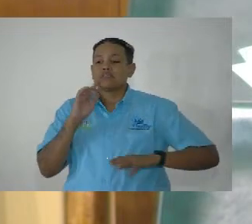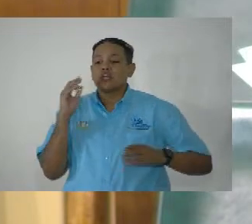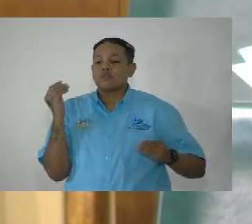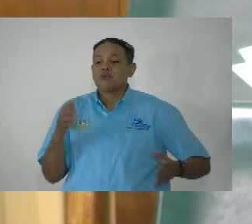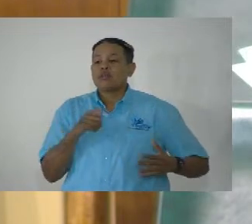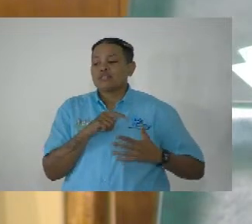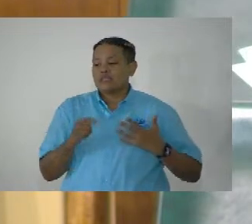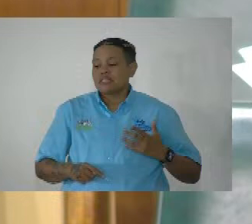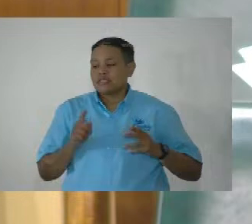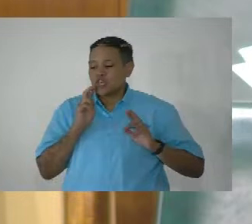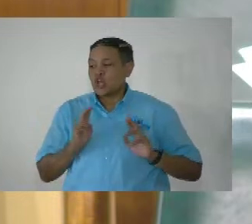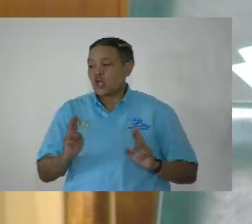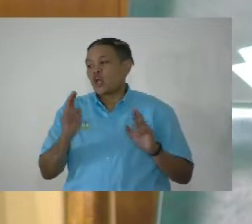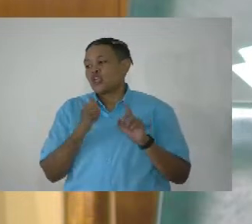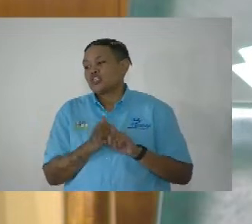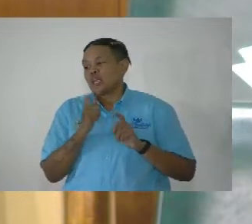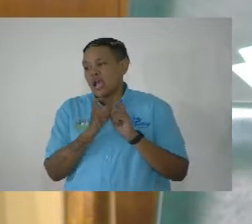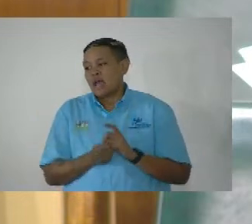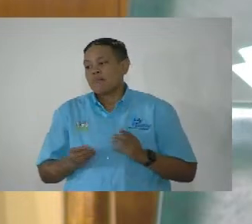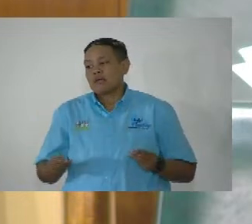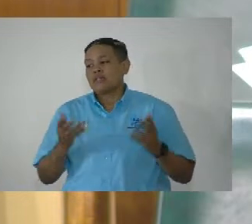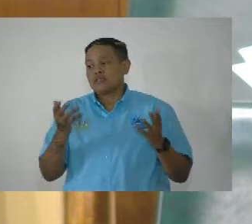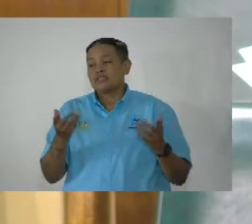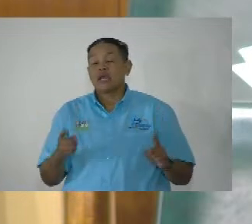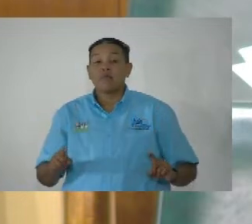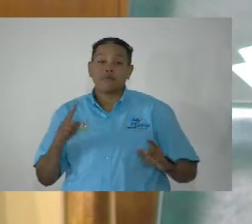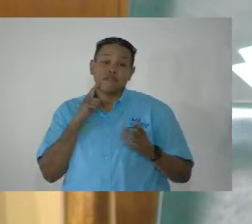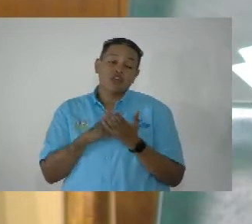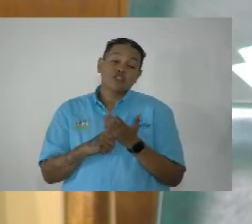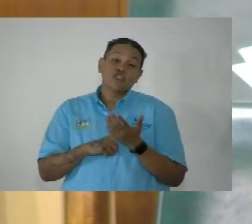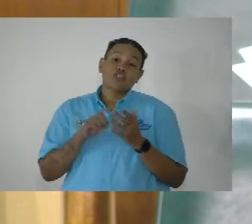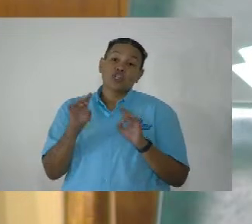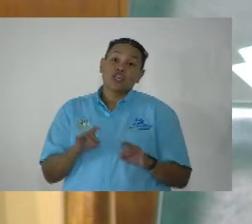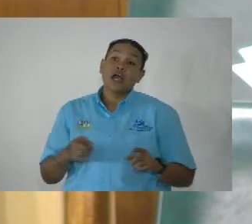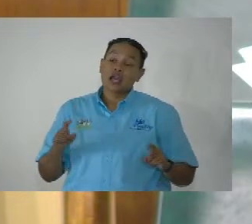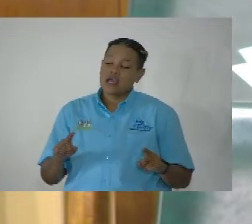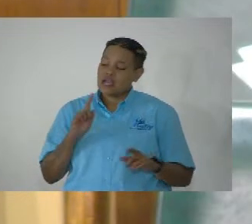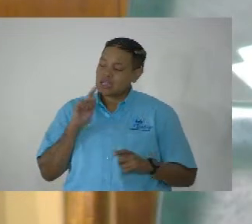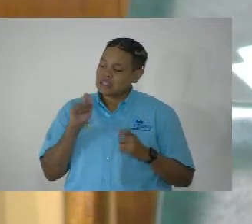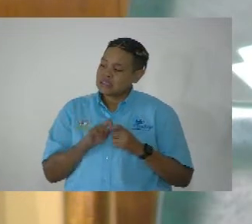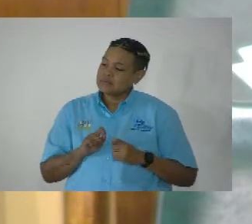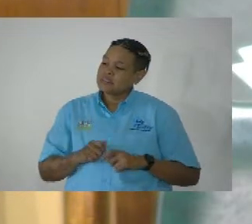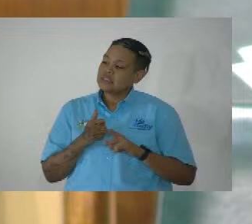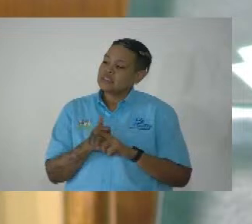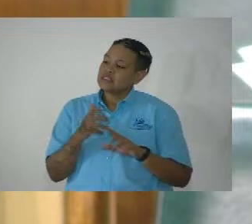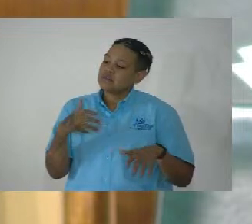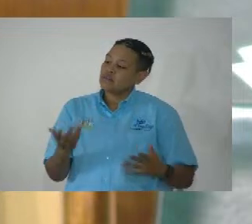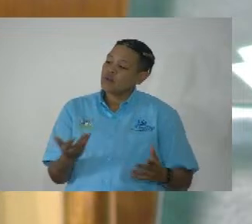these urgent amendments forward. I'm particularly,